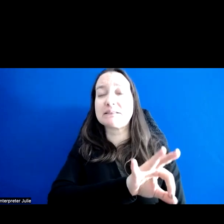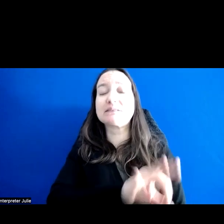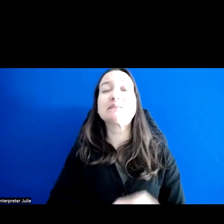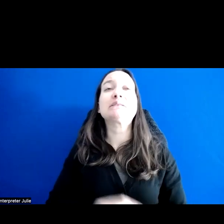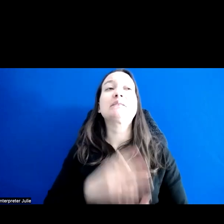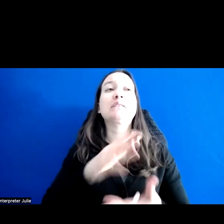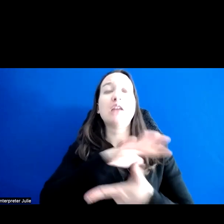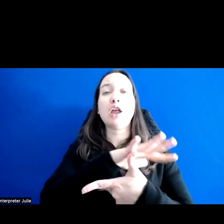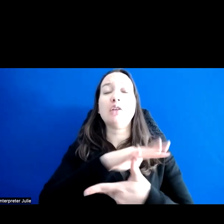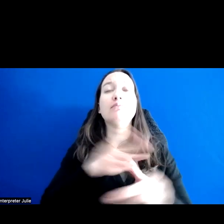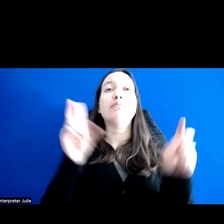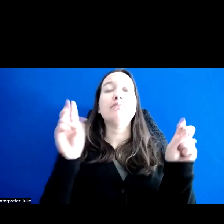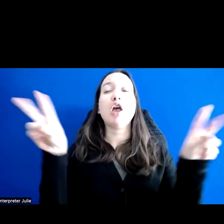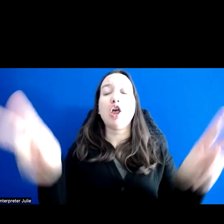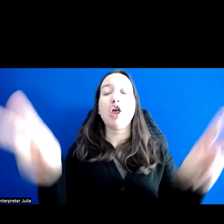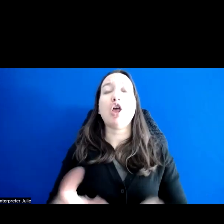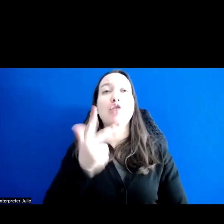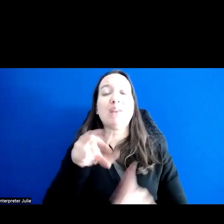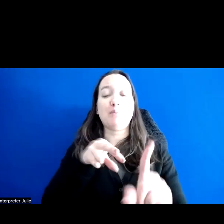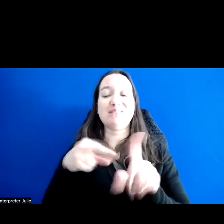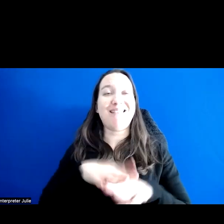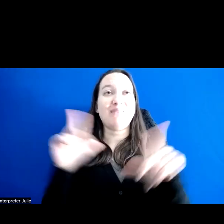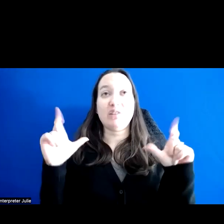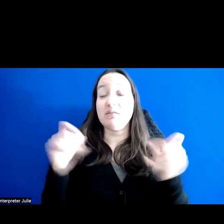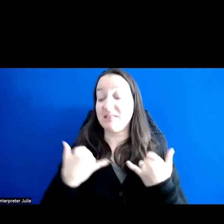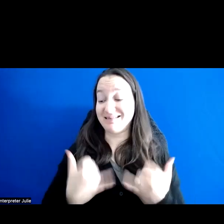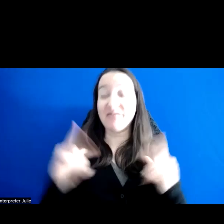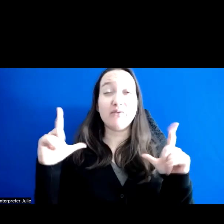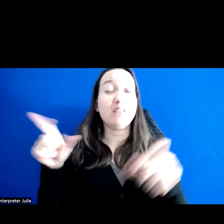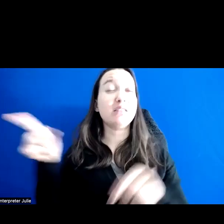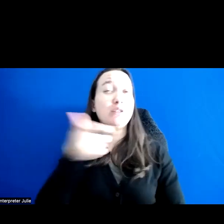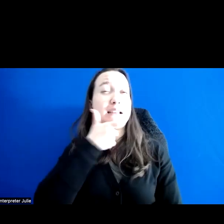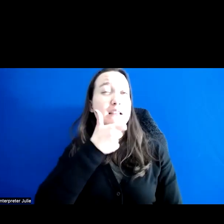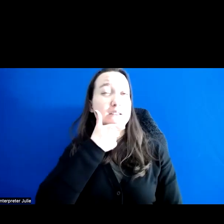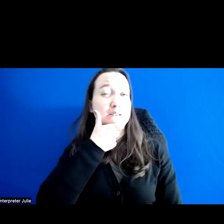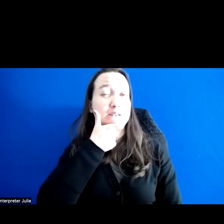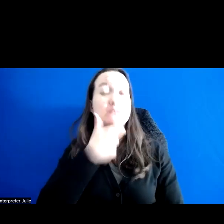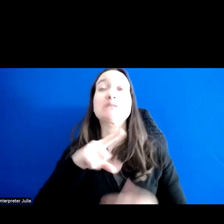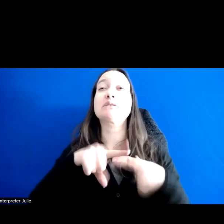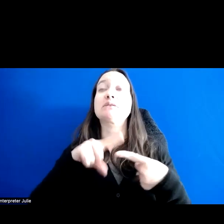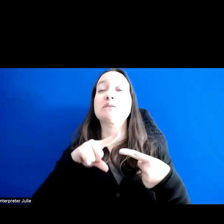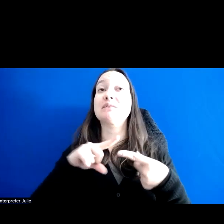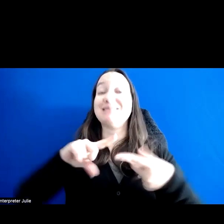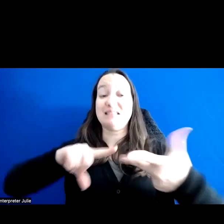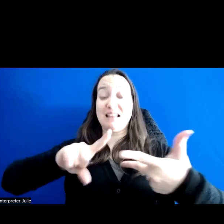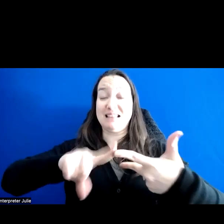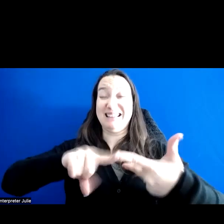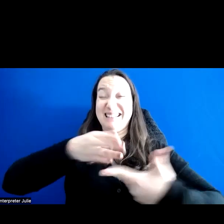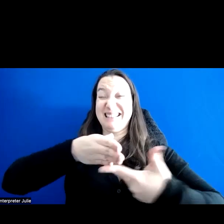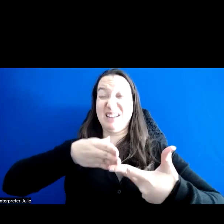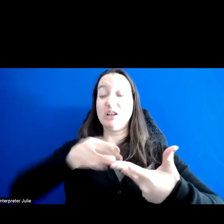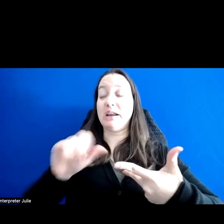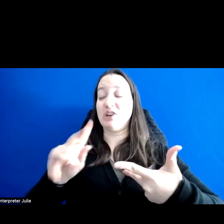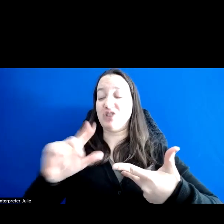3 perspectives on photography, about contemporary photography in Britain. The second section of which was edited by